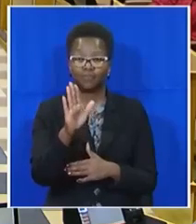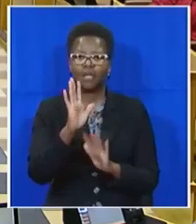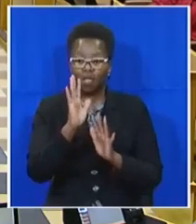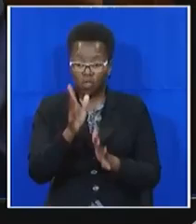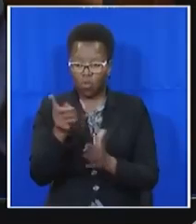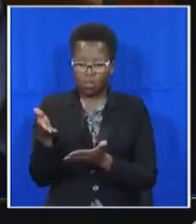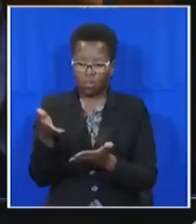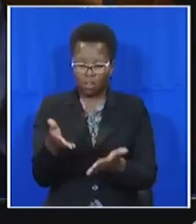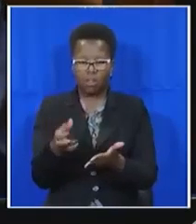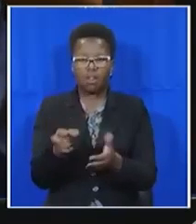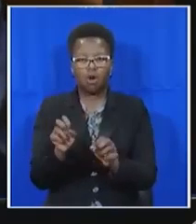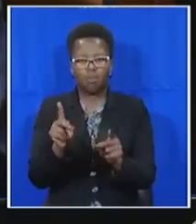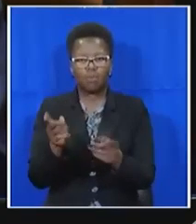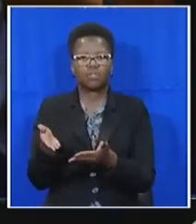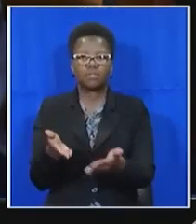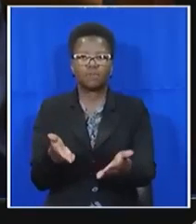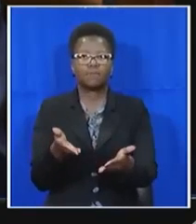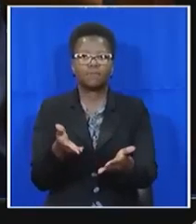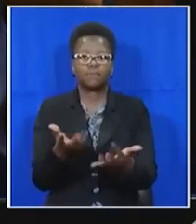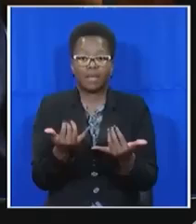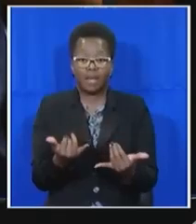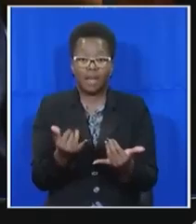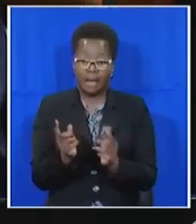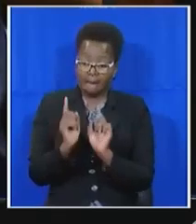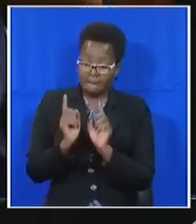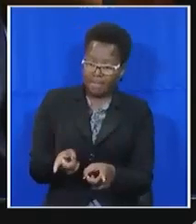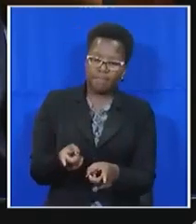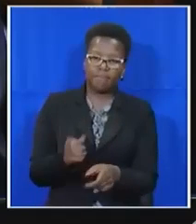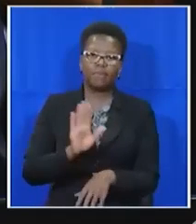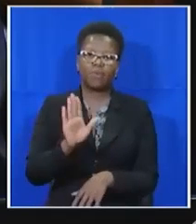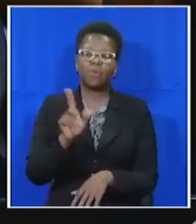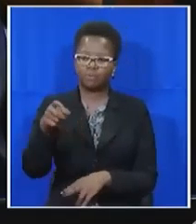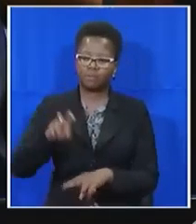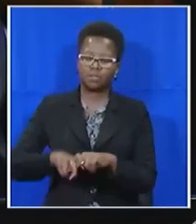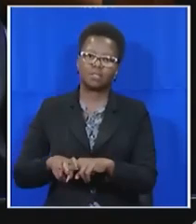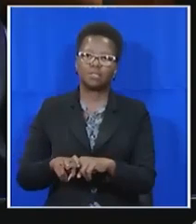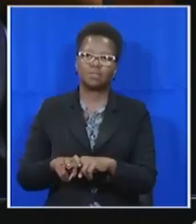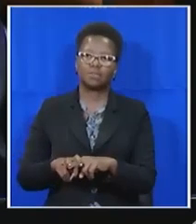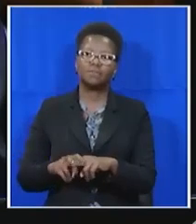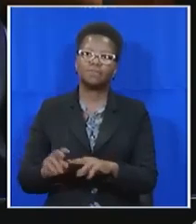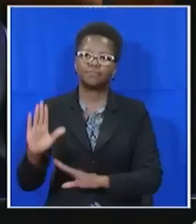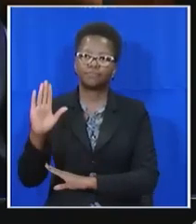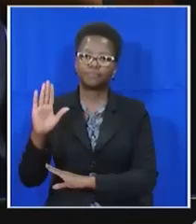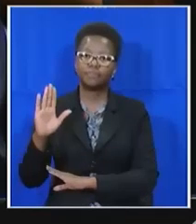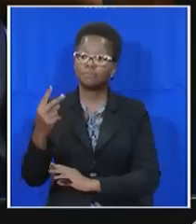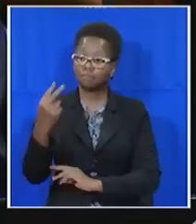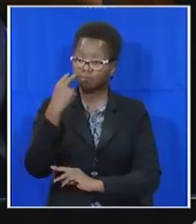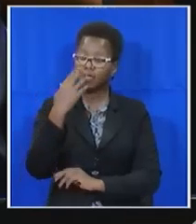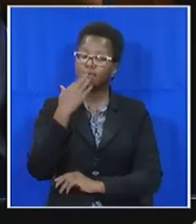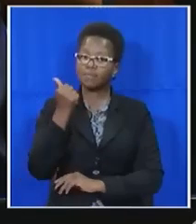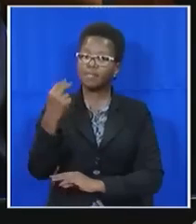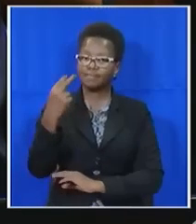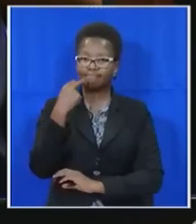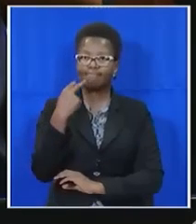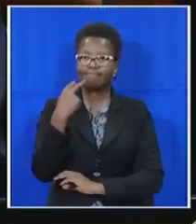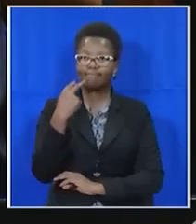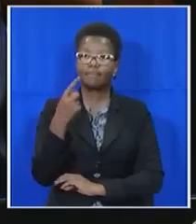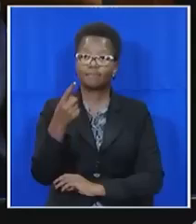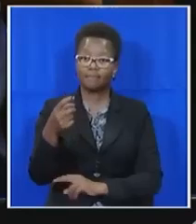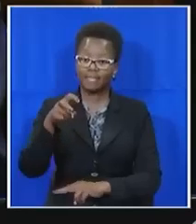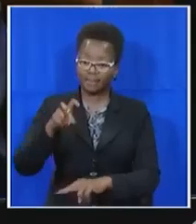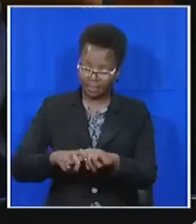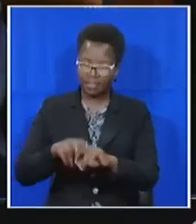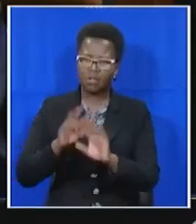recognized. You Please will re- not impose your recognition. Take your seat, Honorable Yeah. Member. But recognize me, Deputy Speaker. Take your seat. I